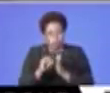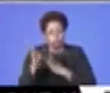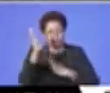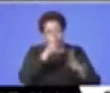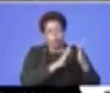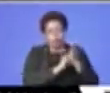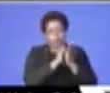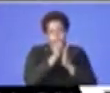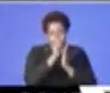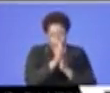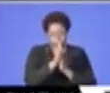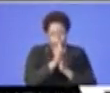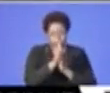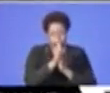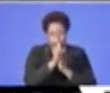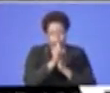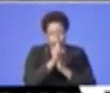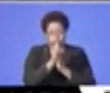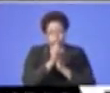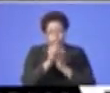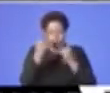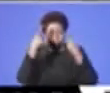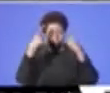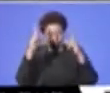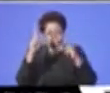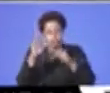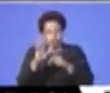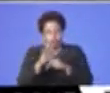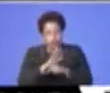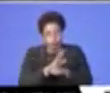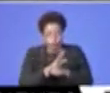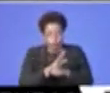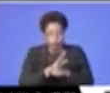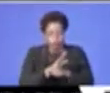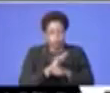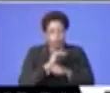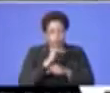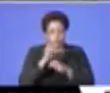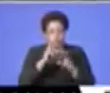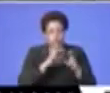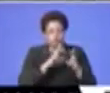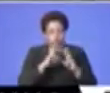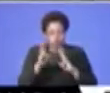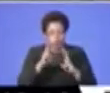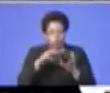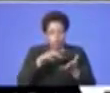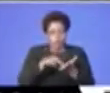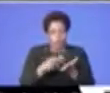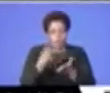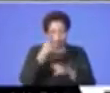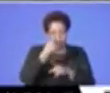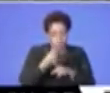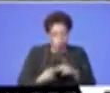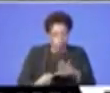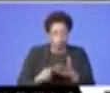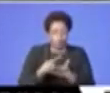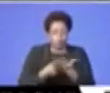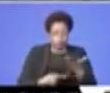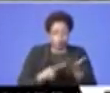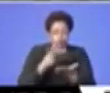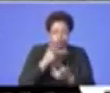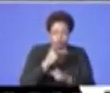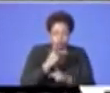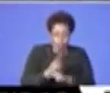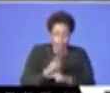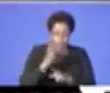Cecil was a man of principles, morals, and conviction who was not afraid to stand up for what he believed was right. The freedom fighter is today